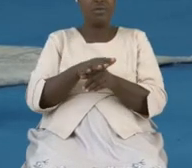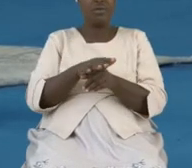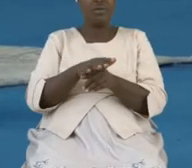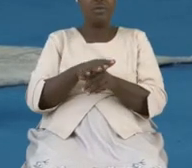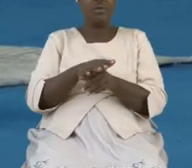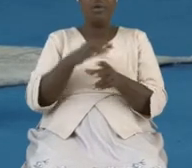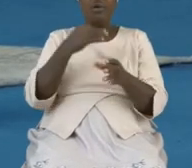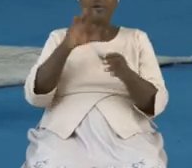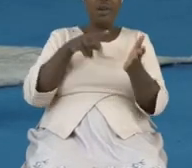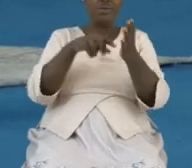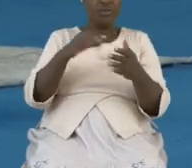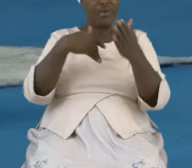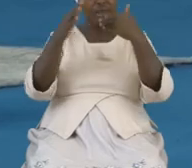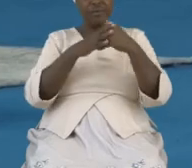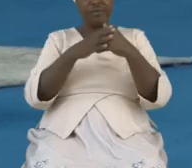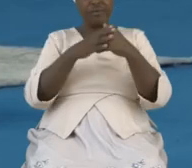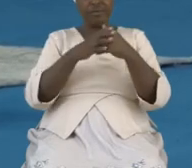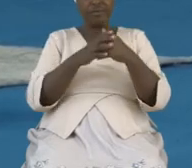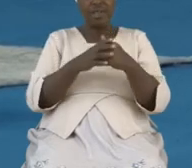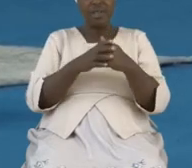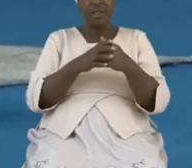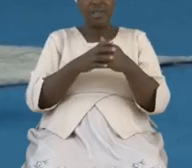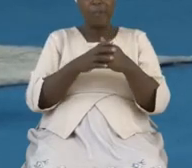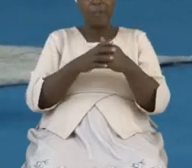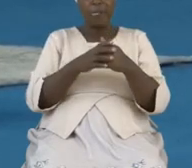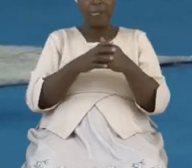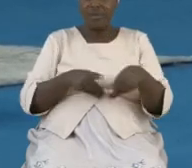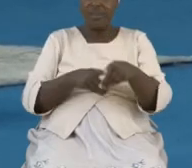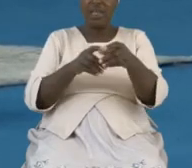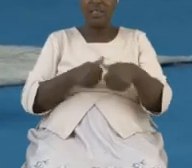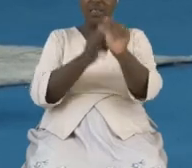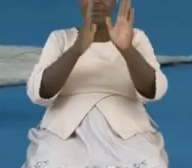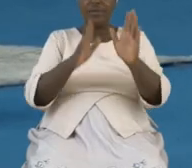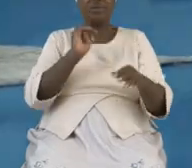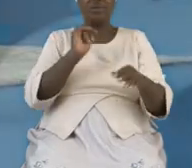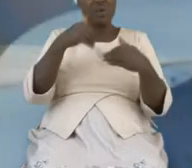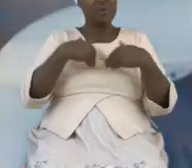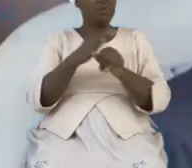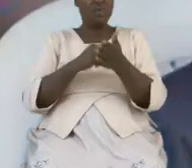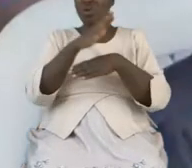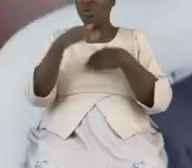heaven. Disciples, you have got it all. To be saved,